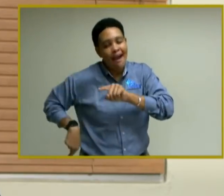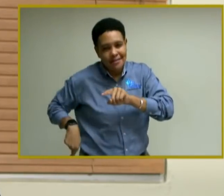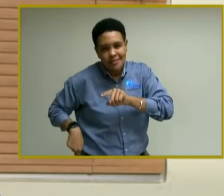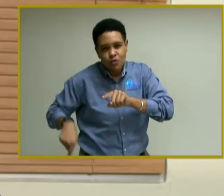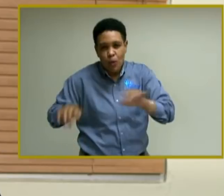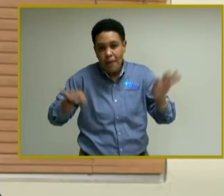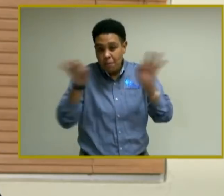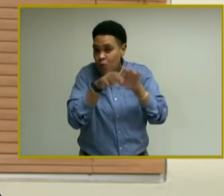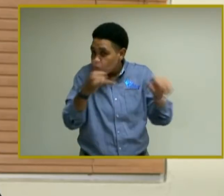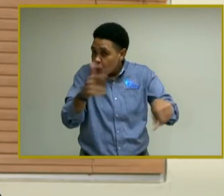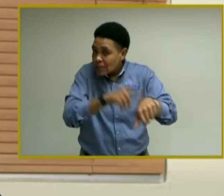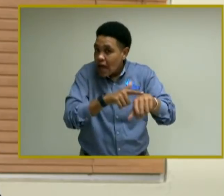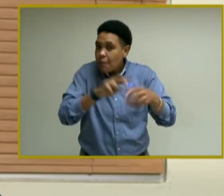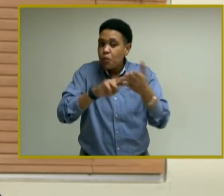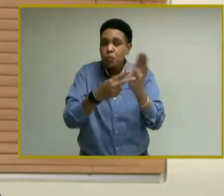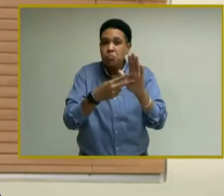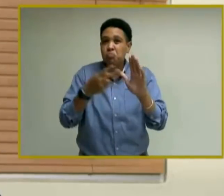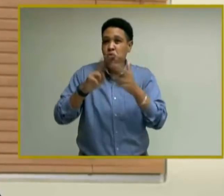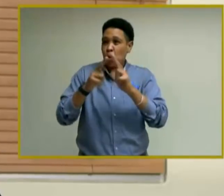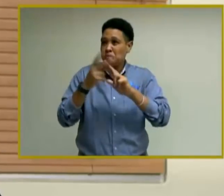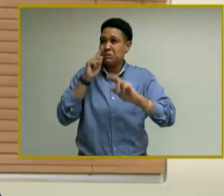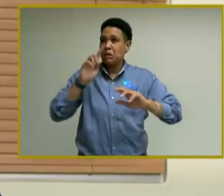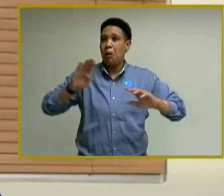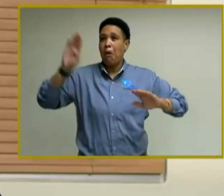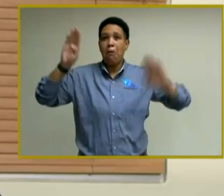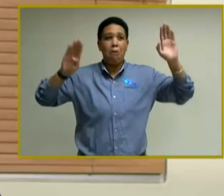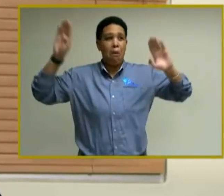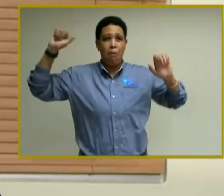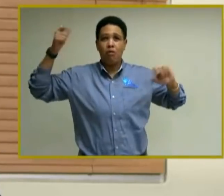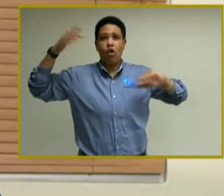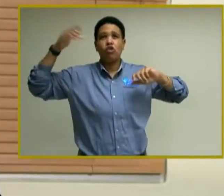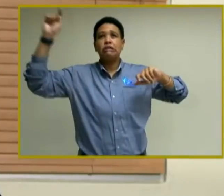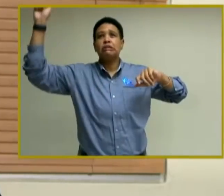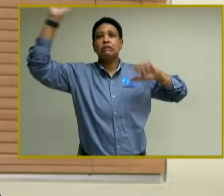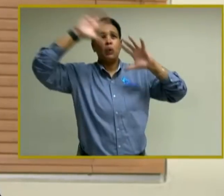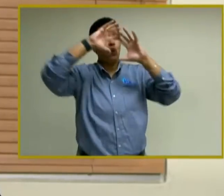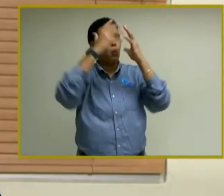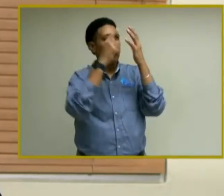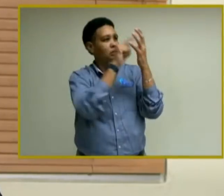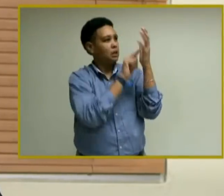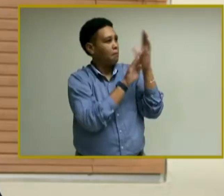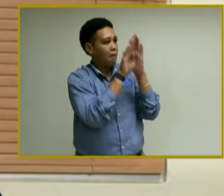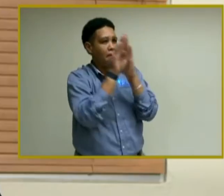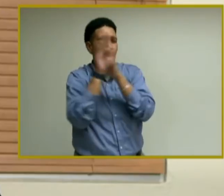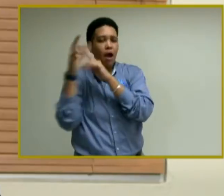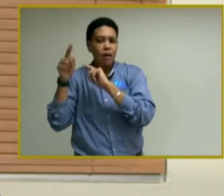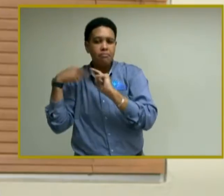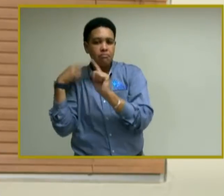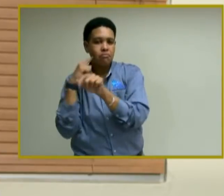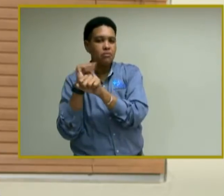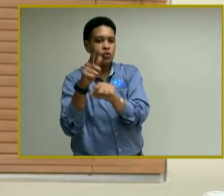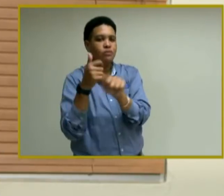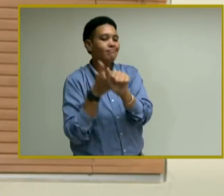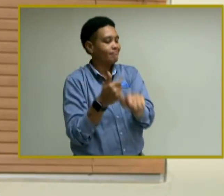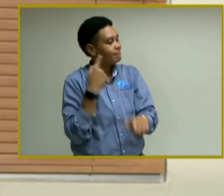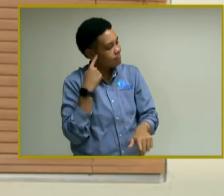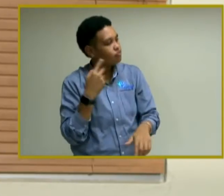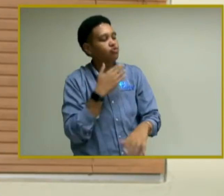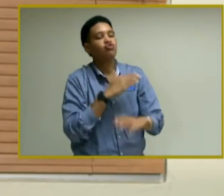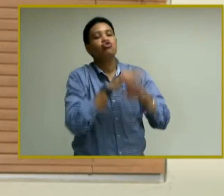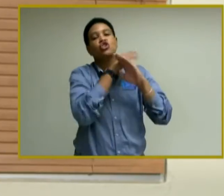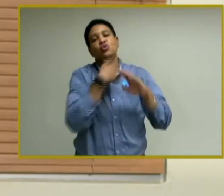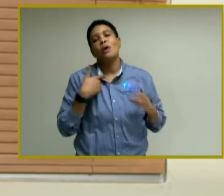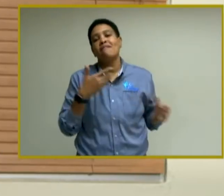time, with the numbers spiking in all the countries around us, that we ensure that we abide with the restrictions that we